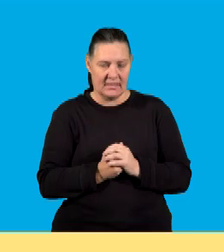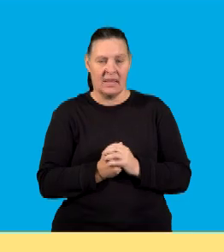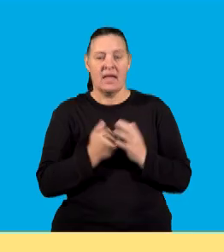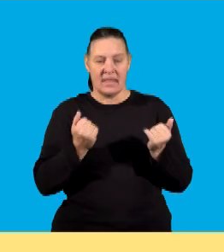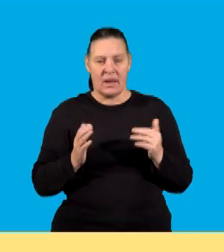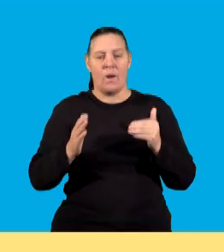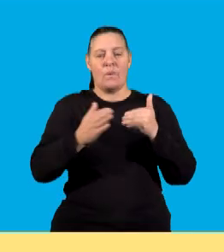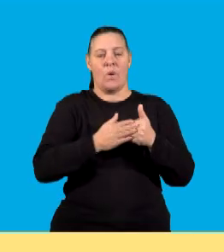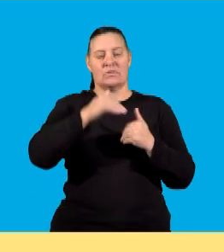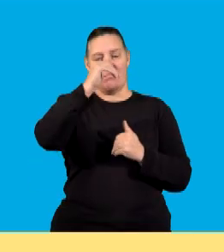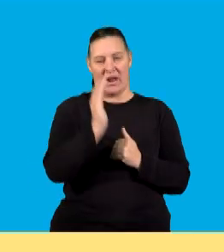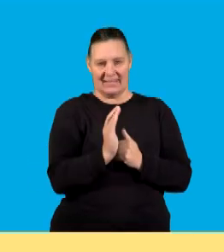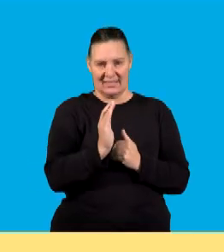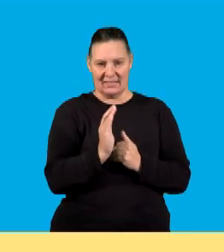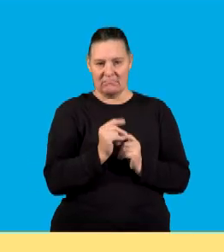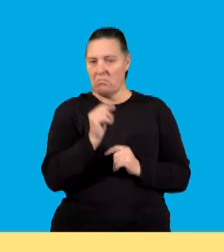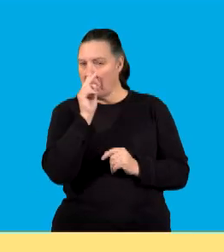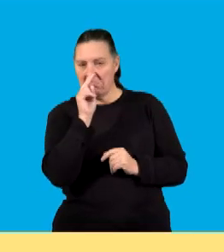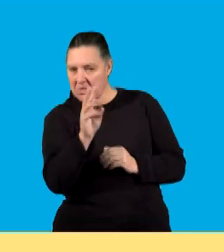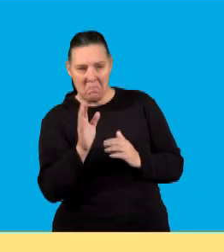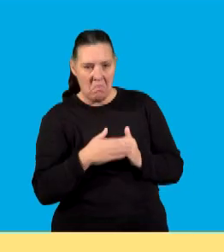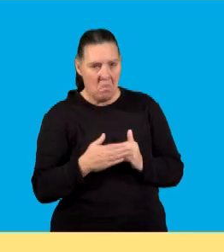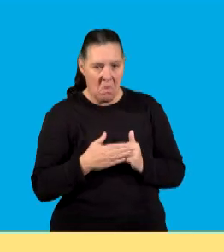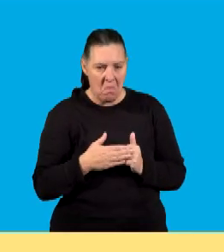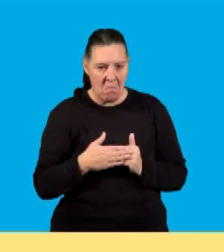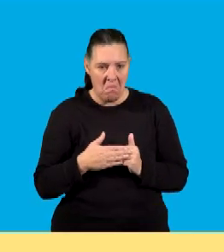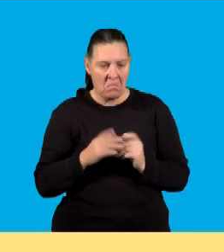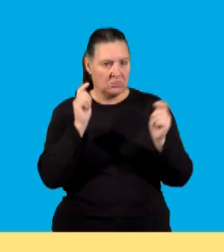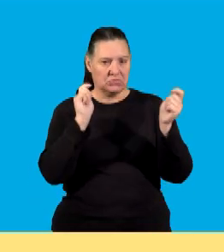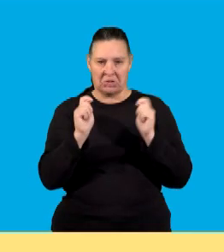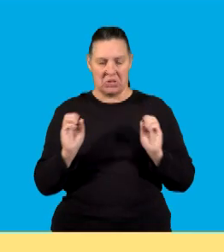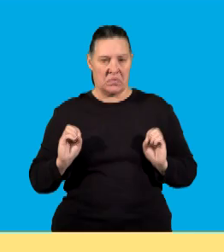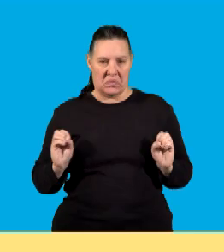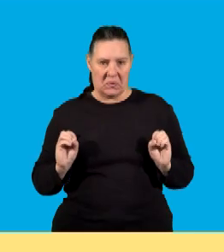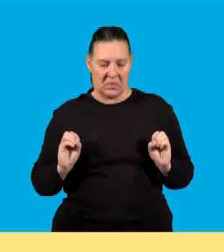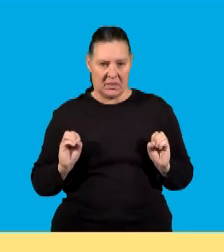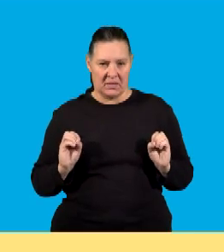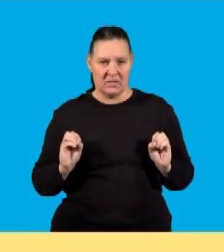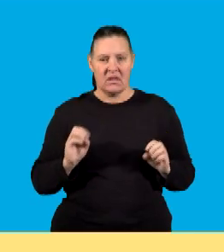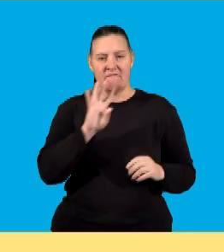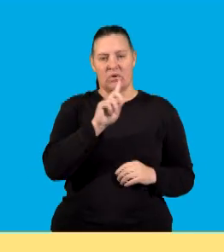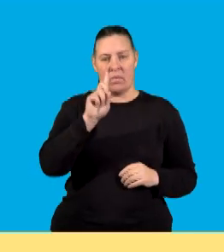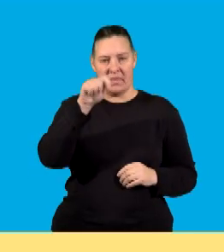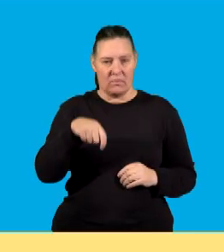would therefore close my brackets because I do not see any more adjustments here. I'll say